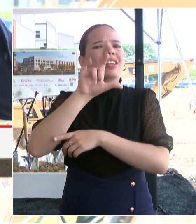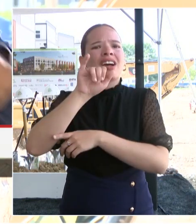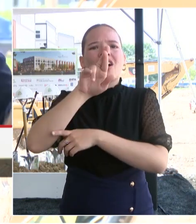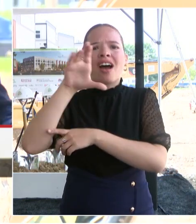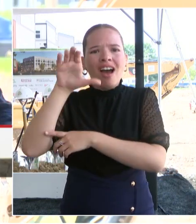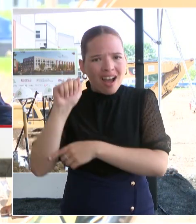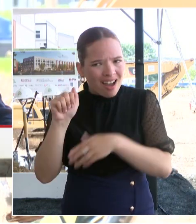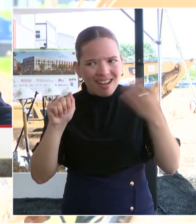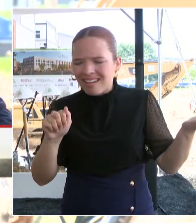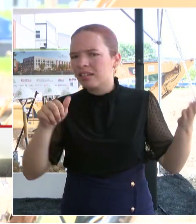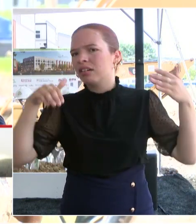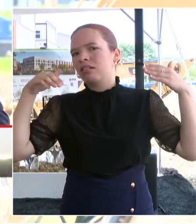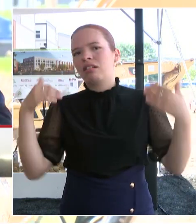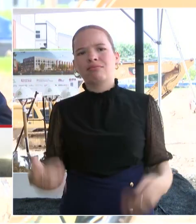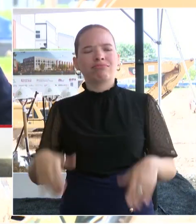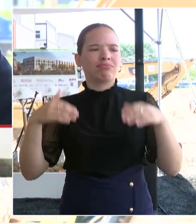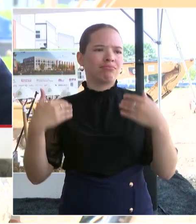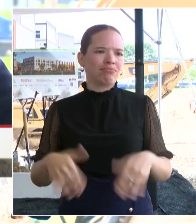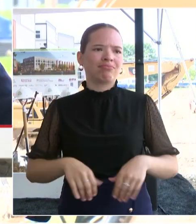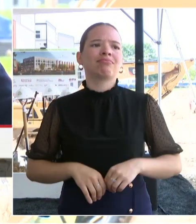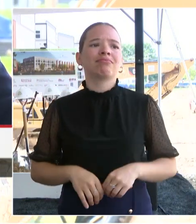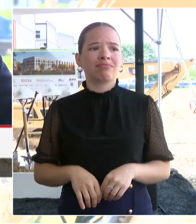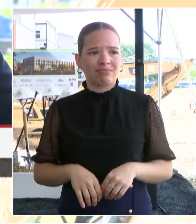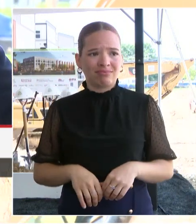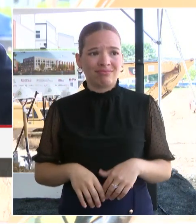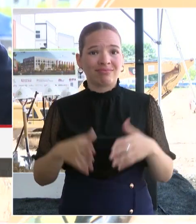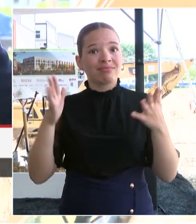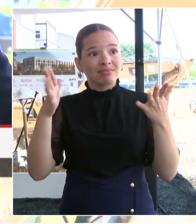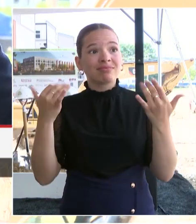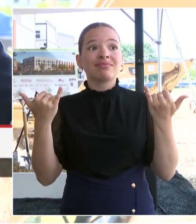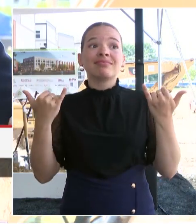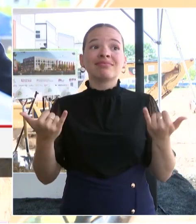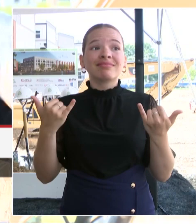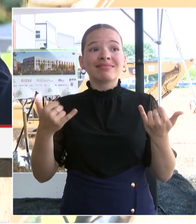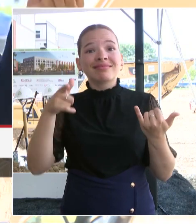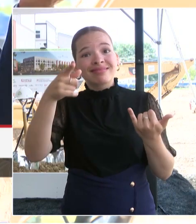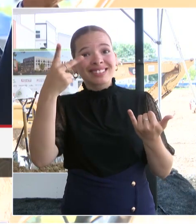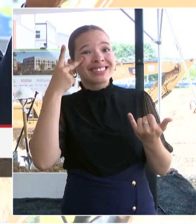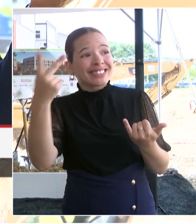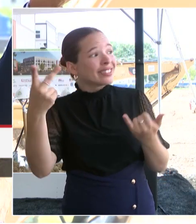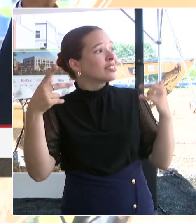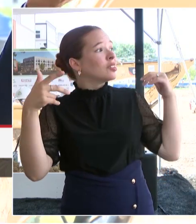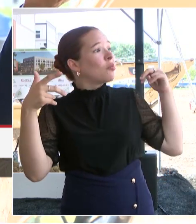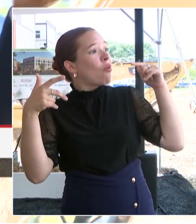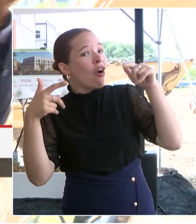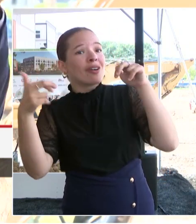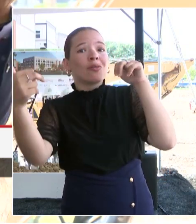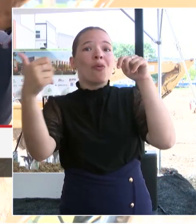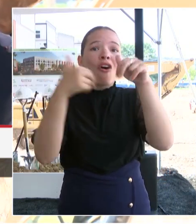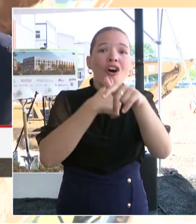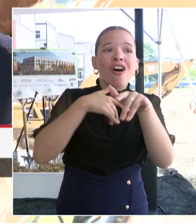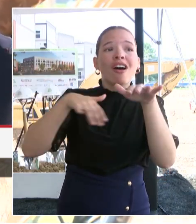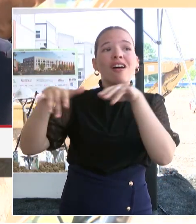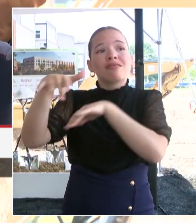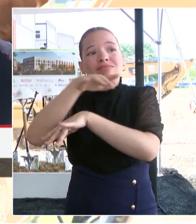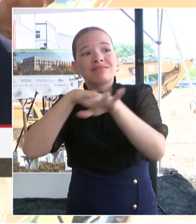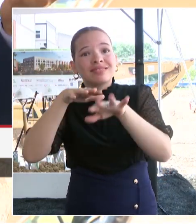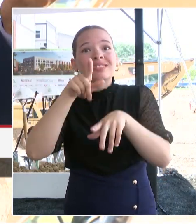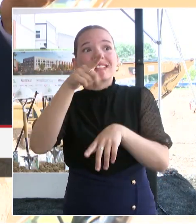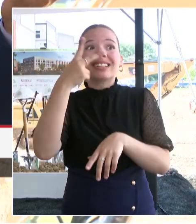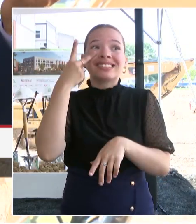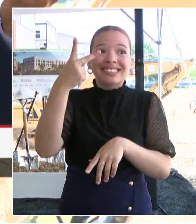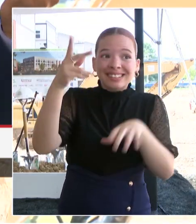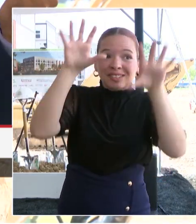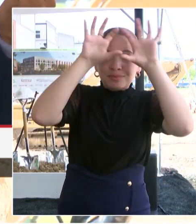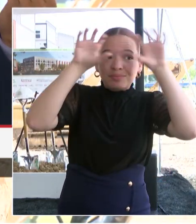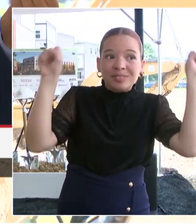this day. And actually, I'm walking down the street here, and Barbara, the president of the LRCA, presents EYA with this award. And so, like,